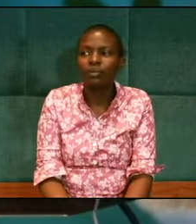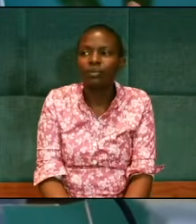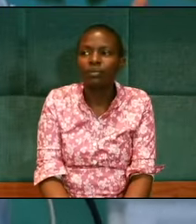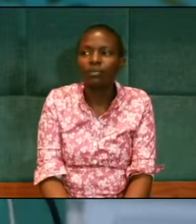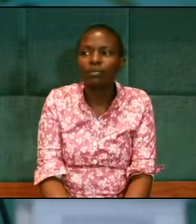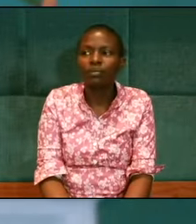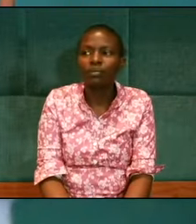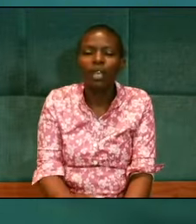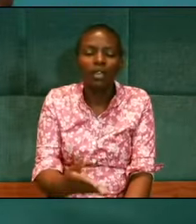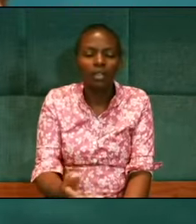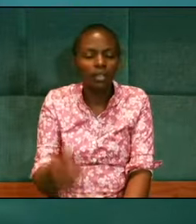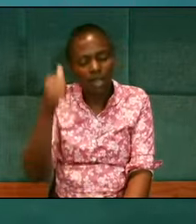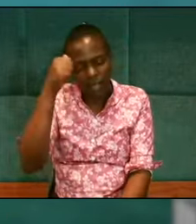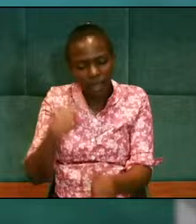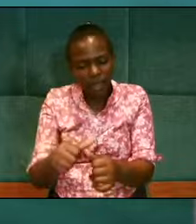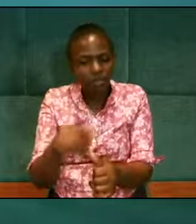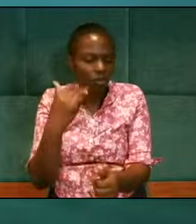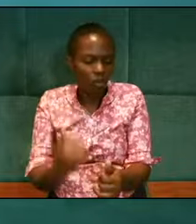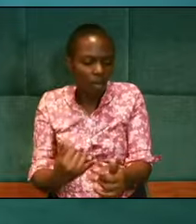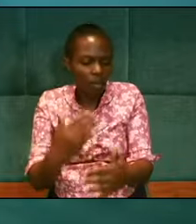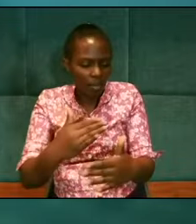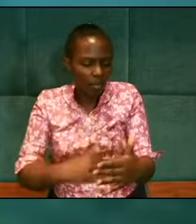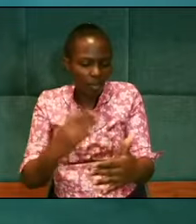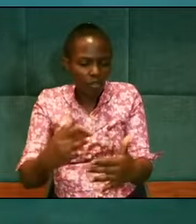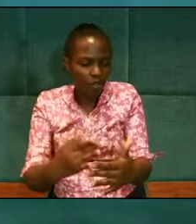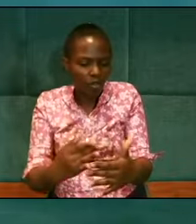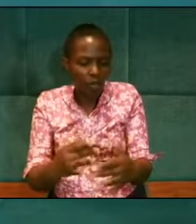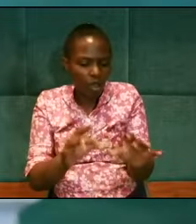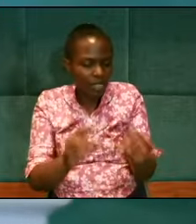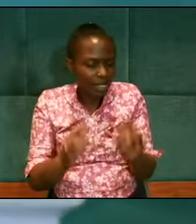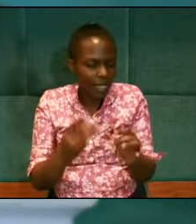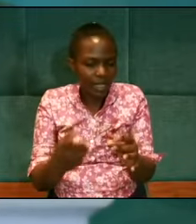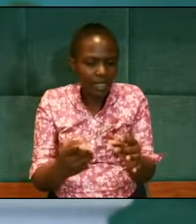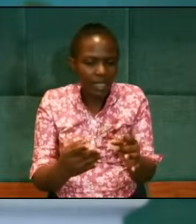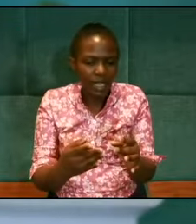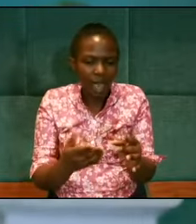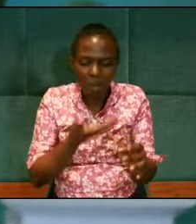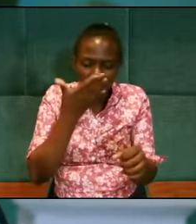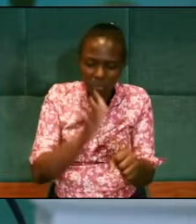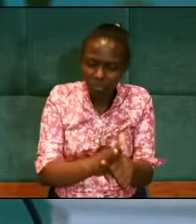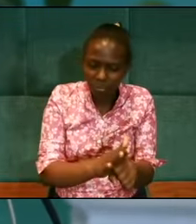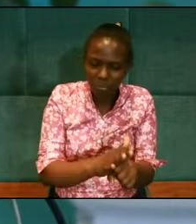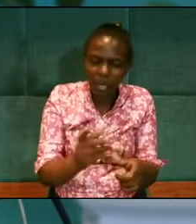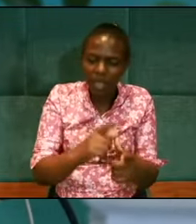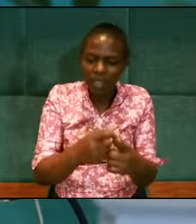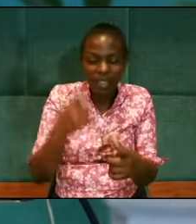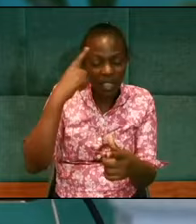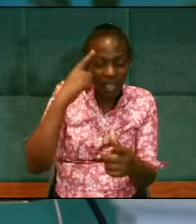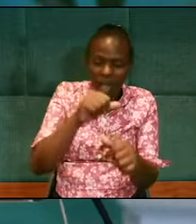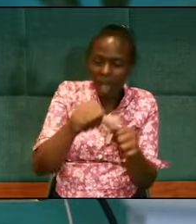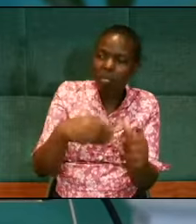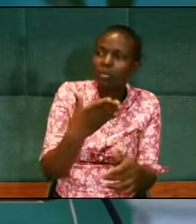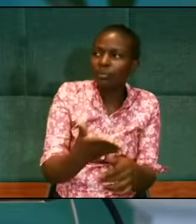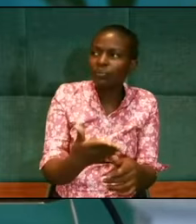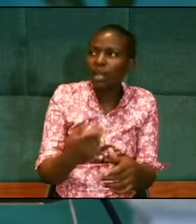This is the reason why before you take a marital vow, know what you are doing. I got married in 2010.